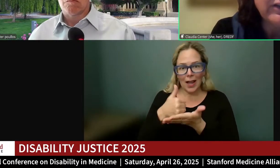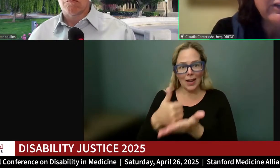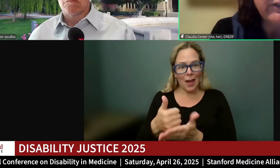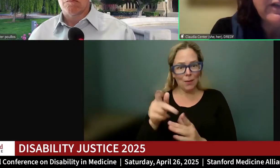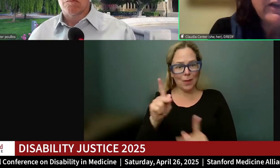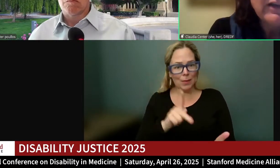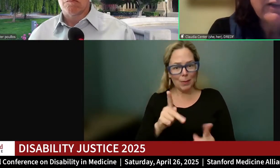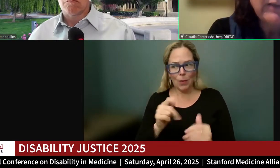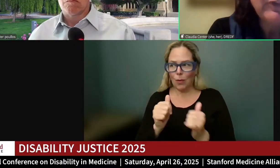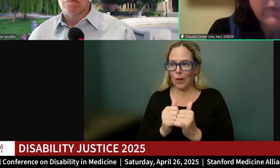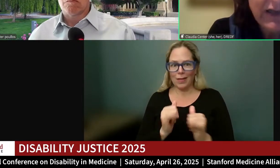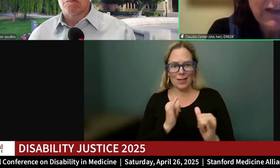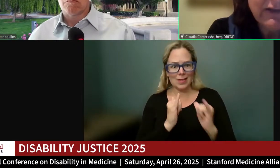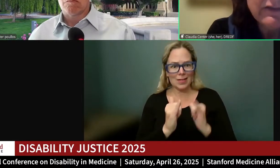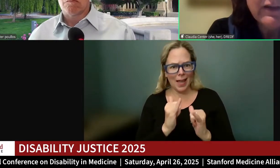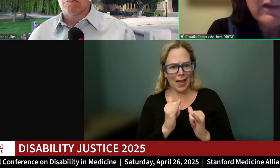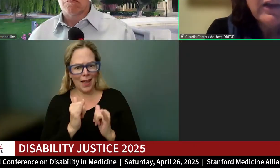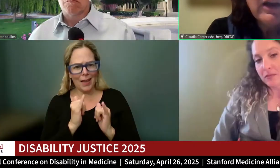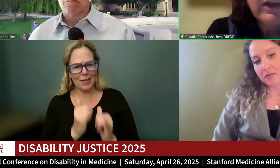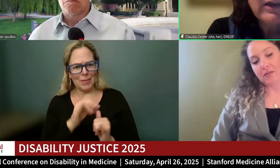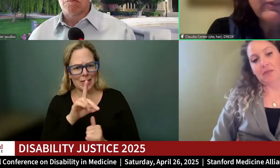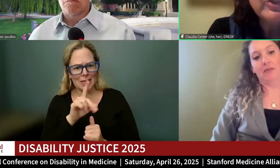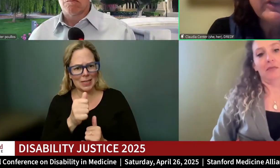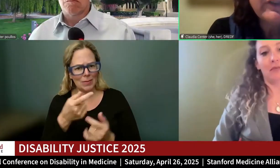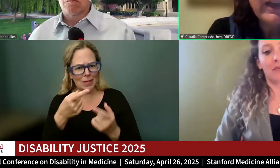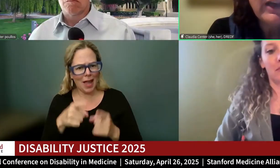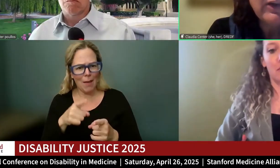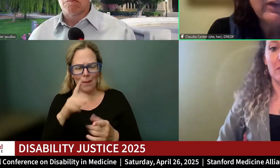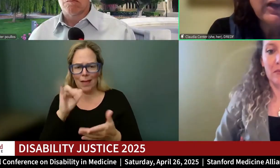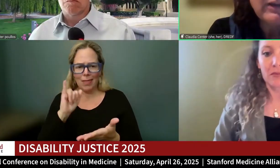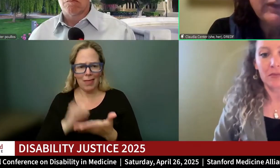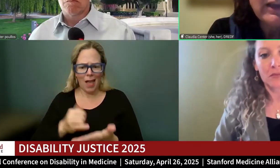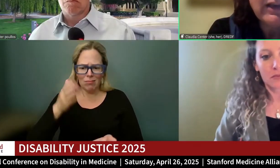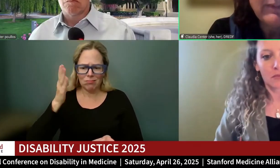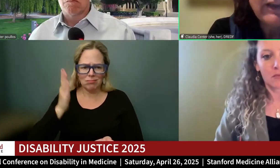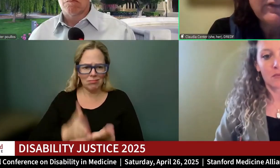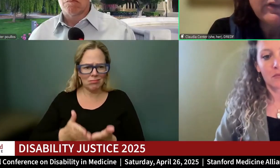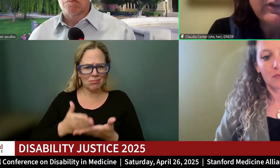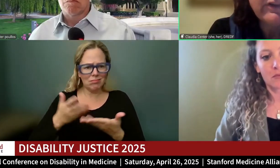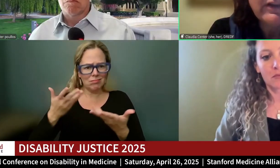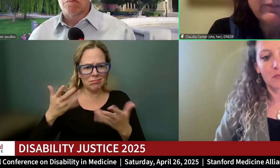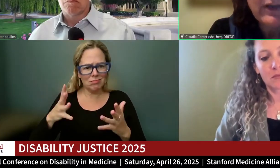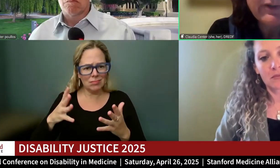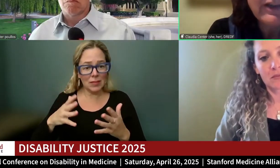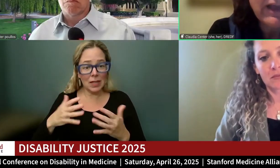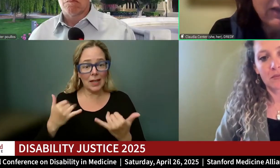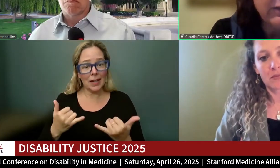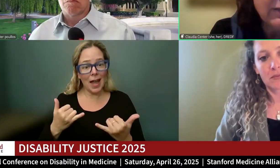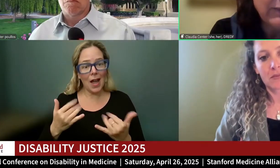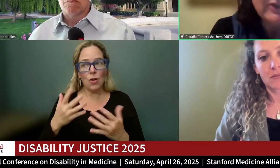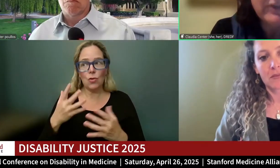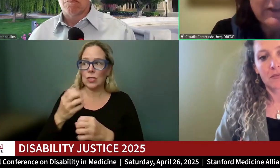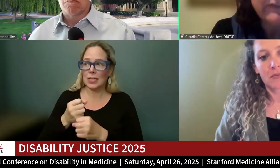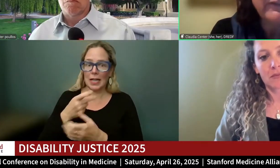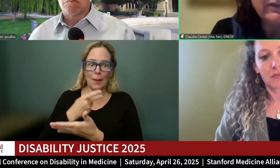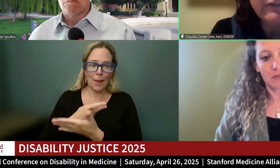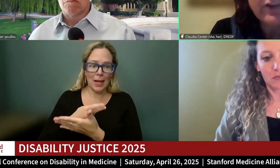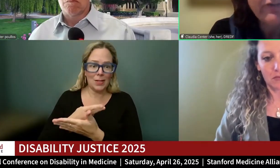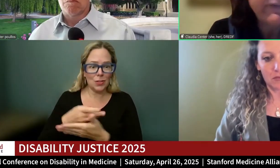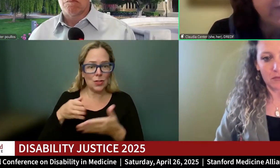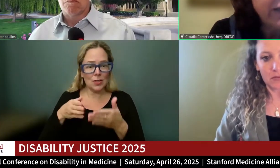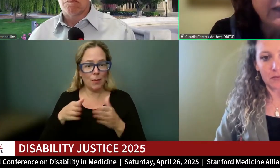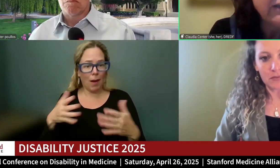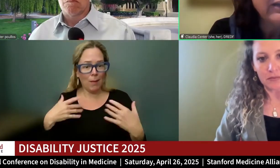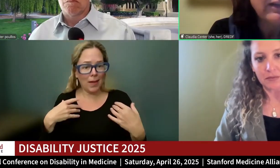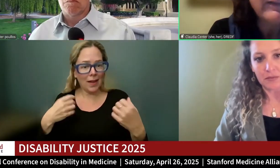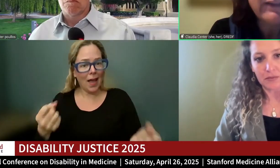disability as hers, came to an end. She's now getting a master's in public health. I mean, she's